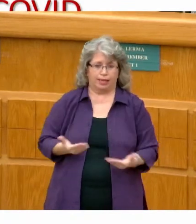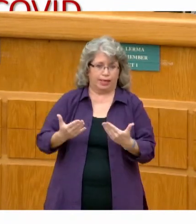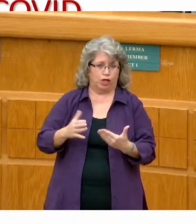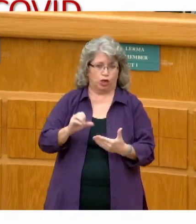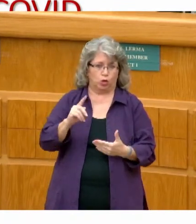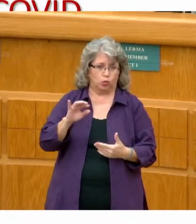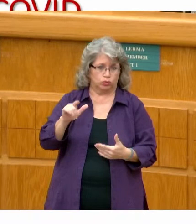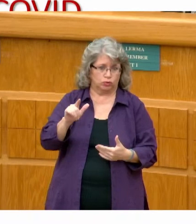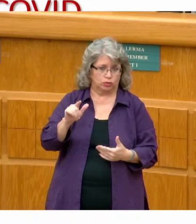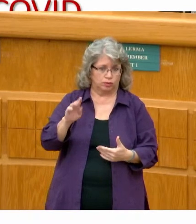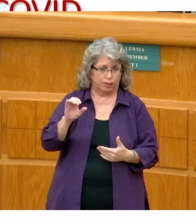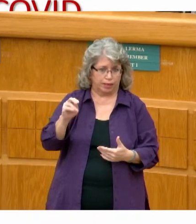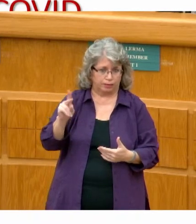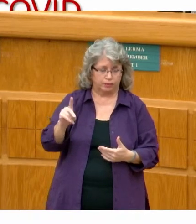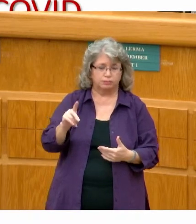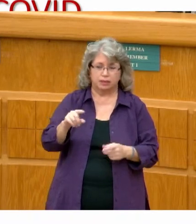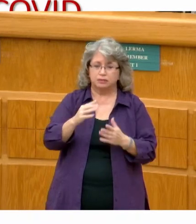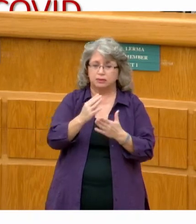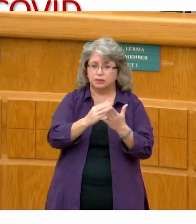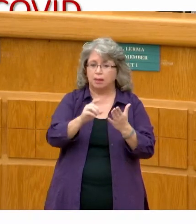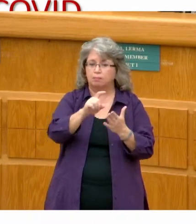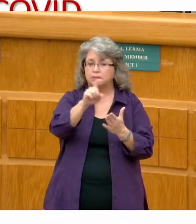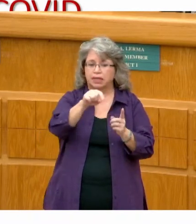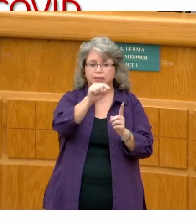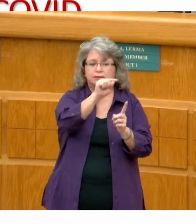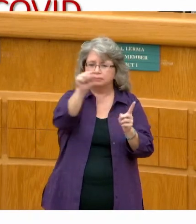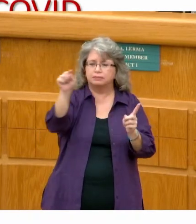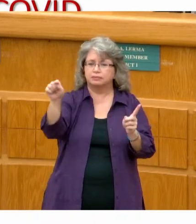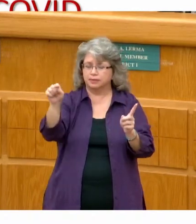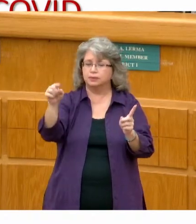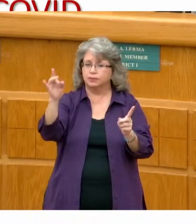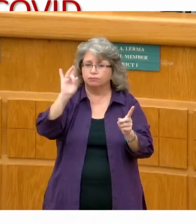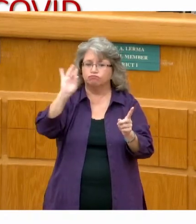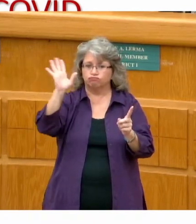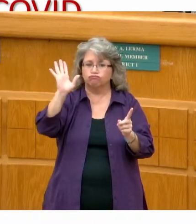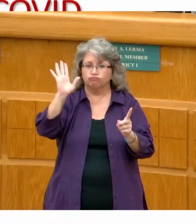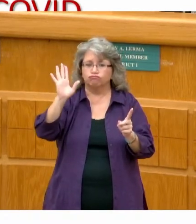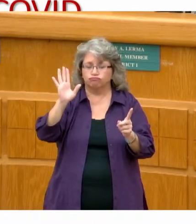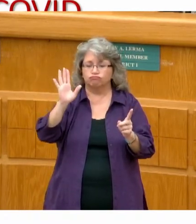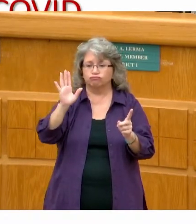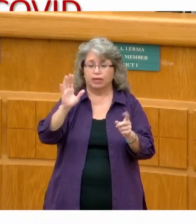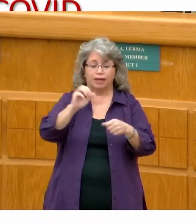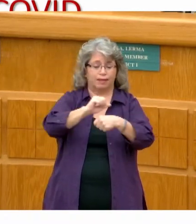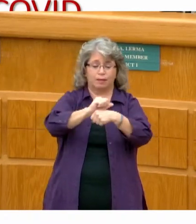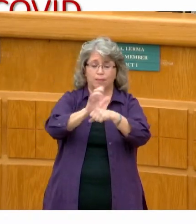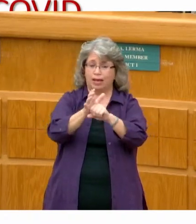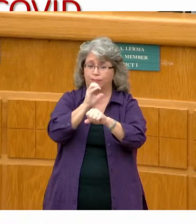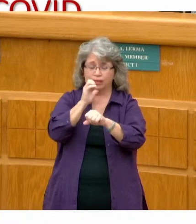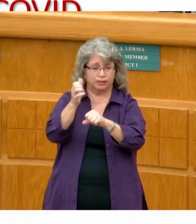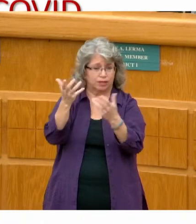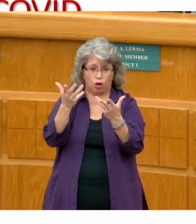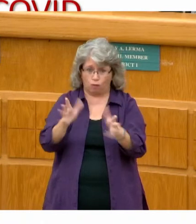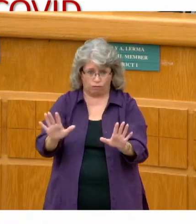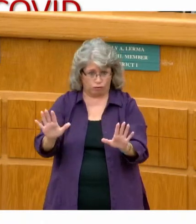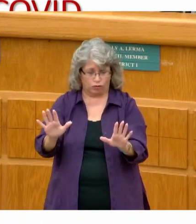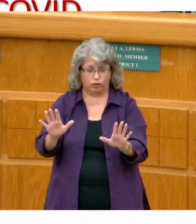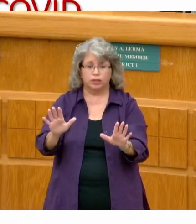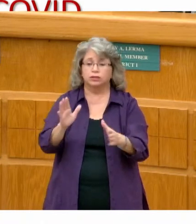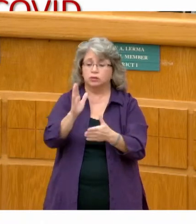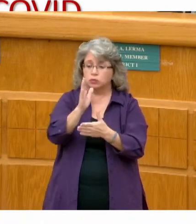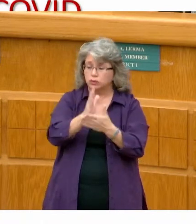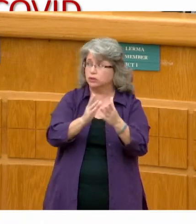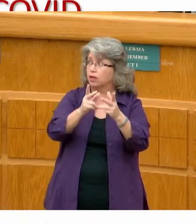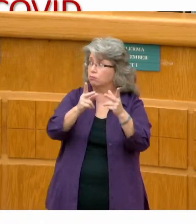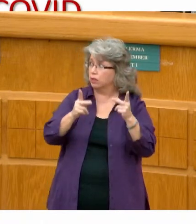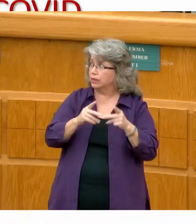places in Texas. So the pandemic's not over yet here, and there are places that are really feeling the effects of it right now